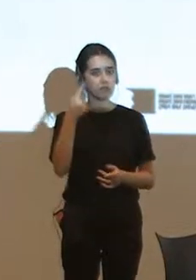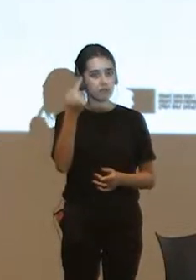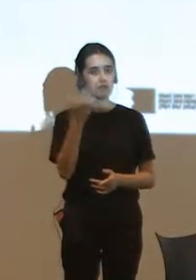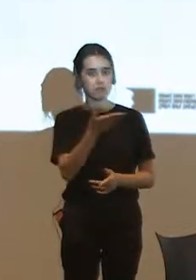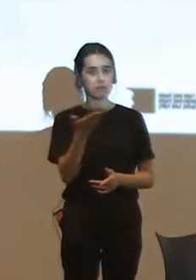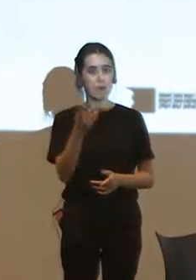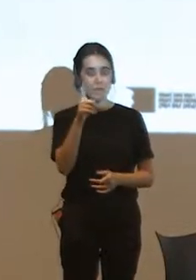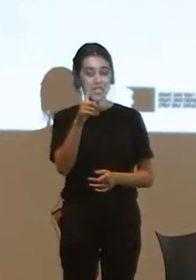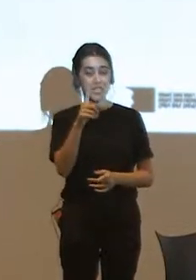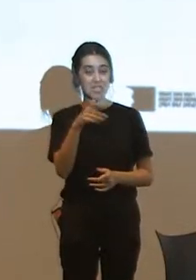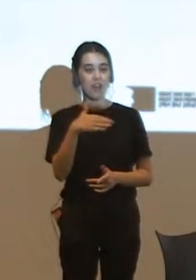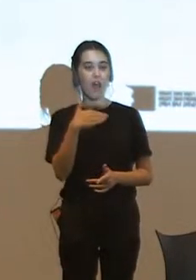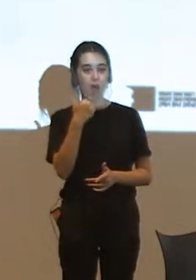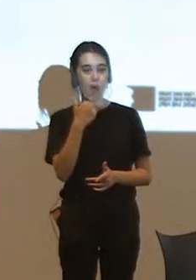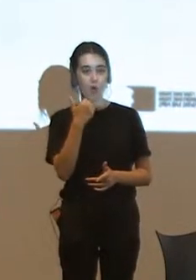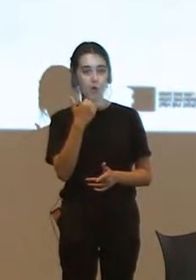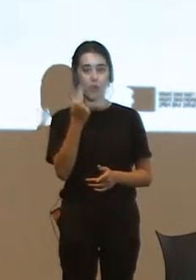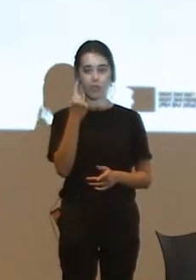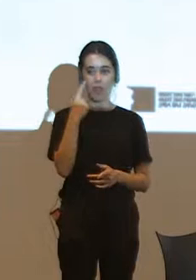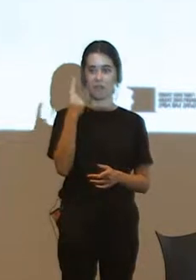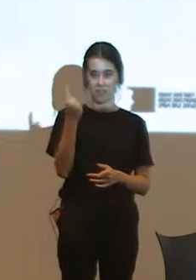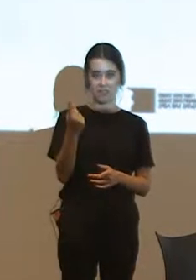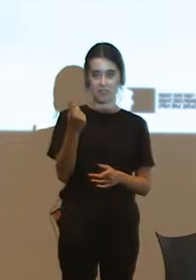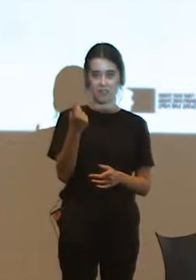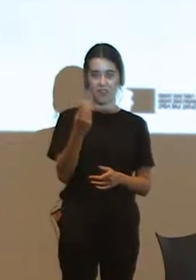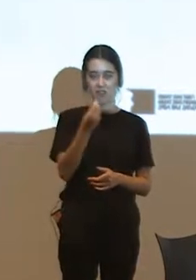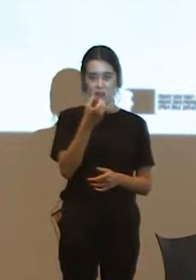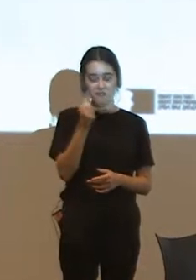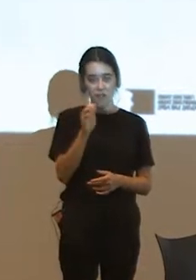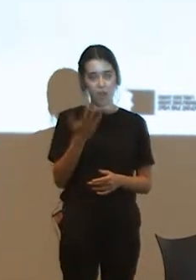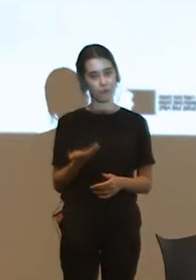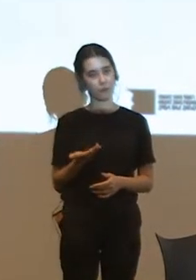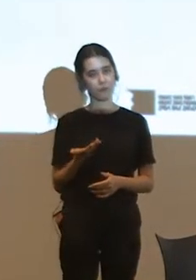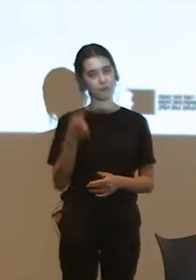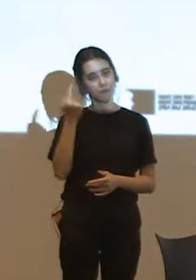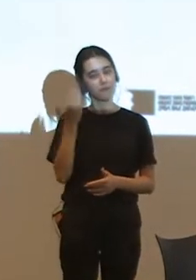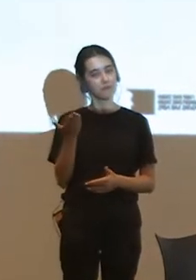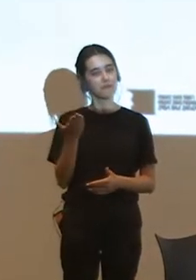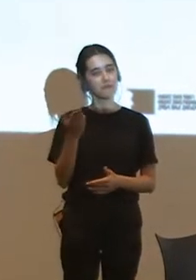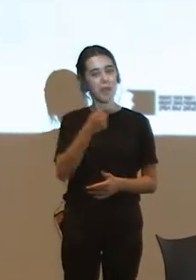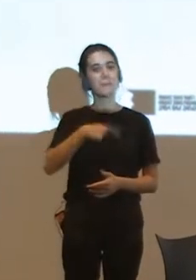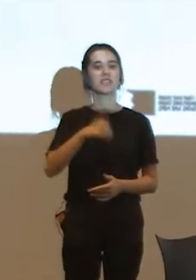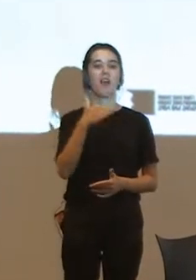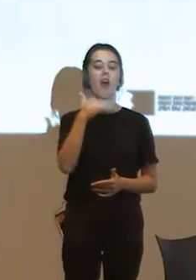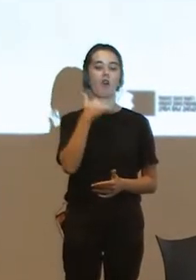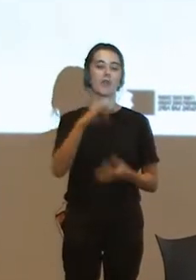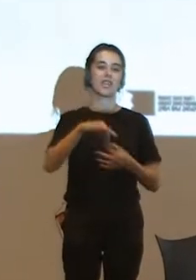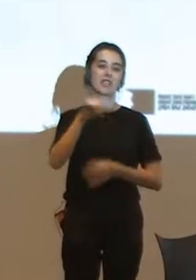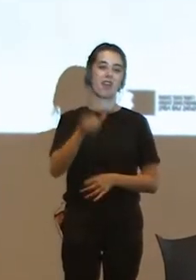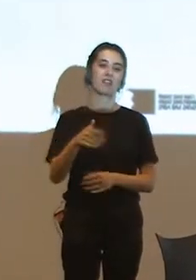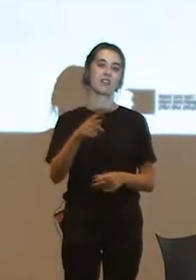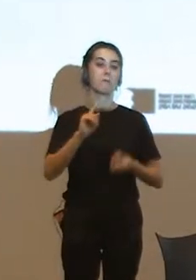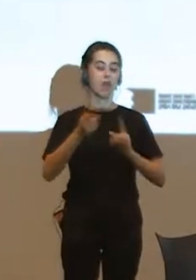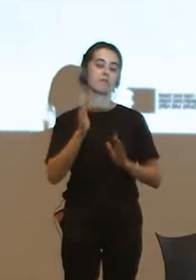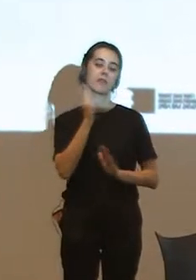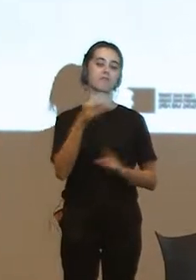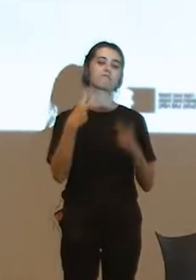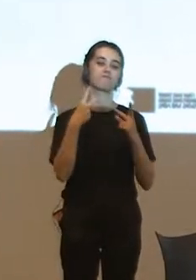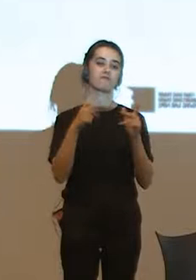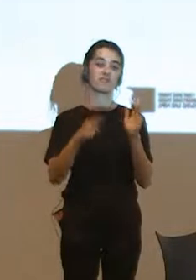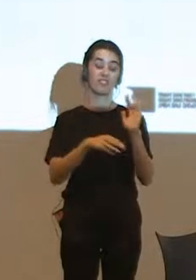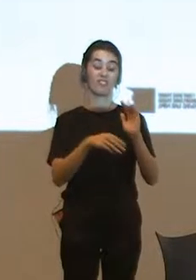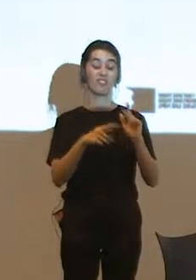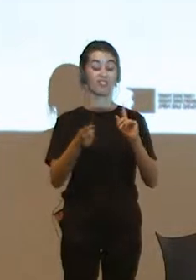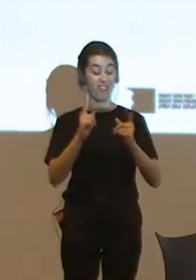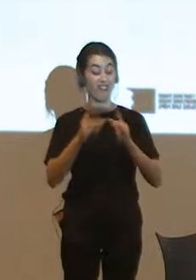course we we litigated we turned to the european court of human rights which ordered that they should be given food